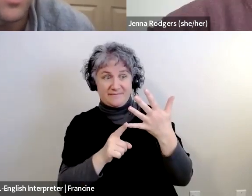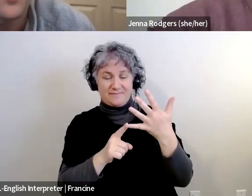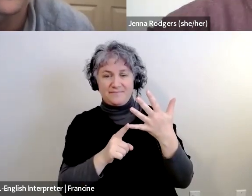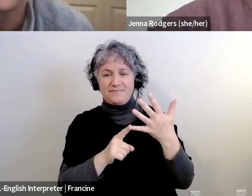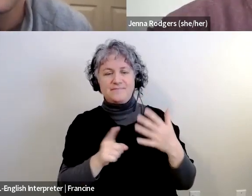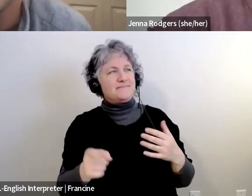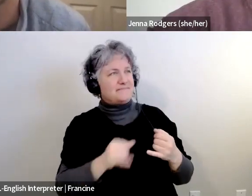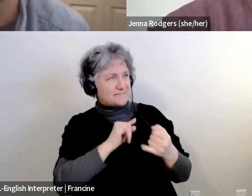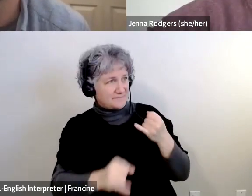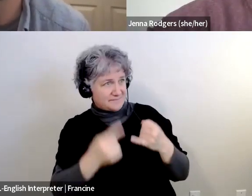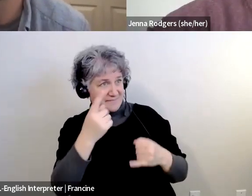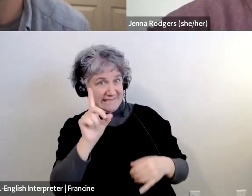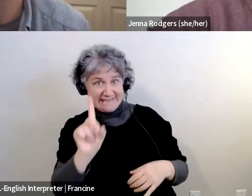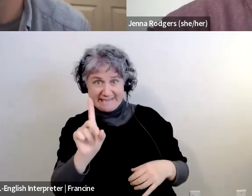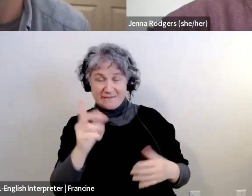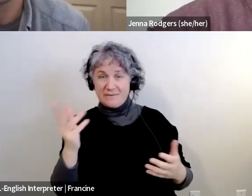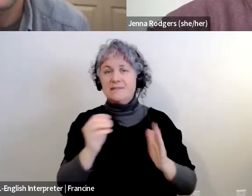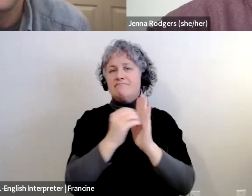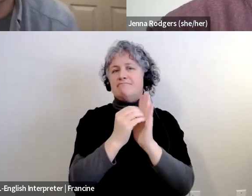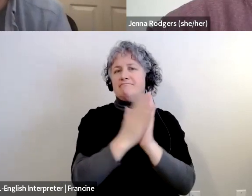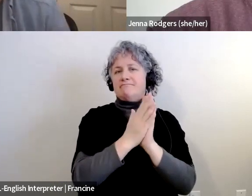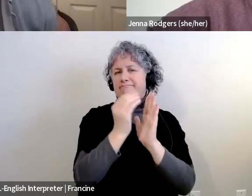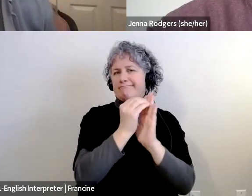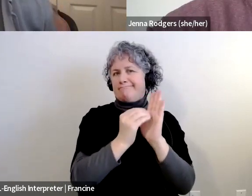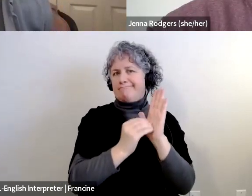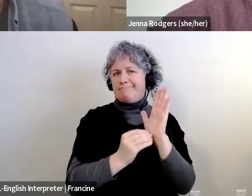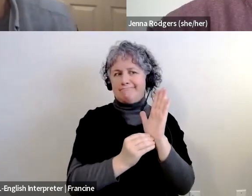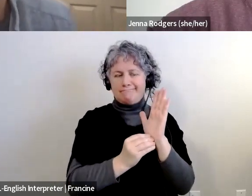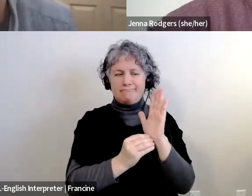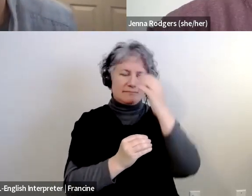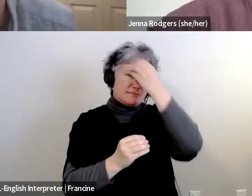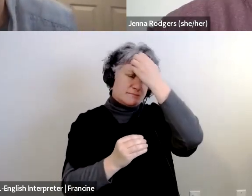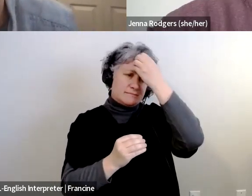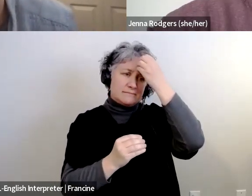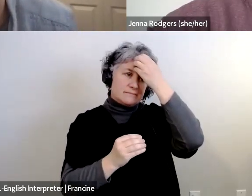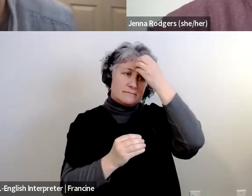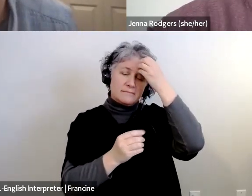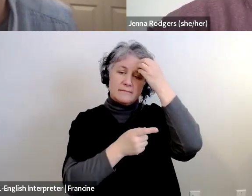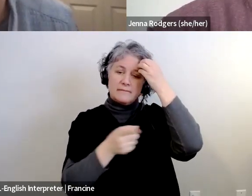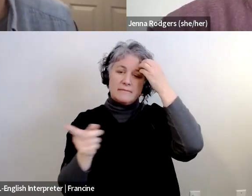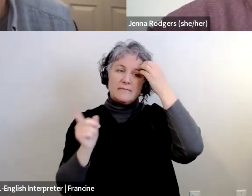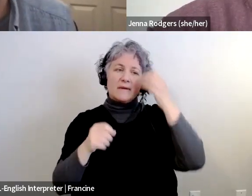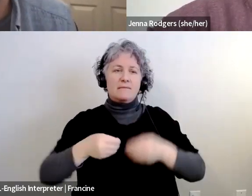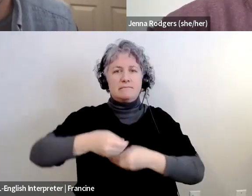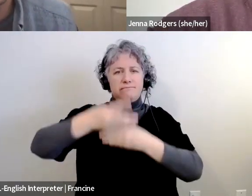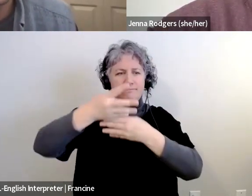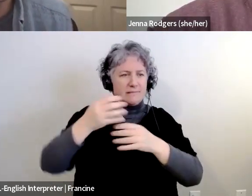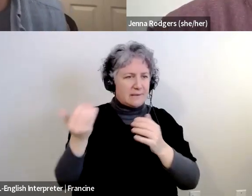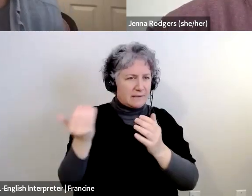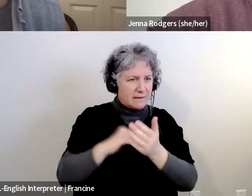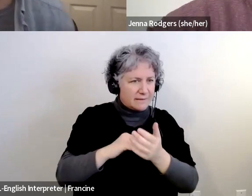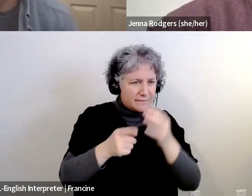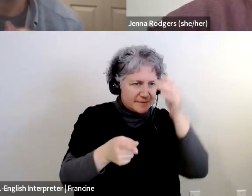The final D is about document. And you can bring up those bullet points again. That would be